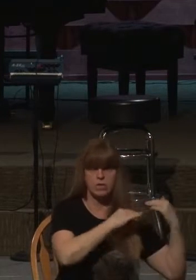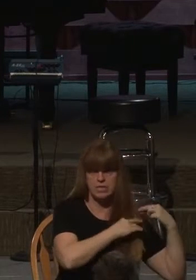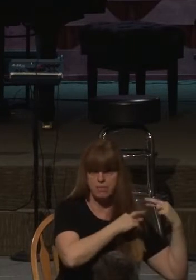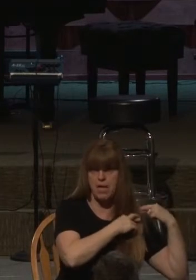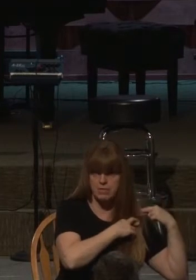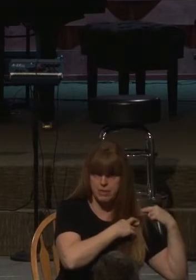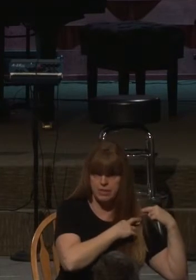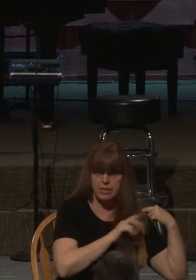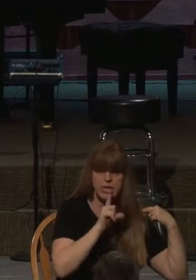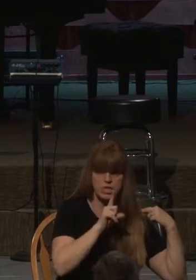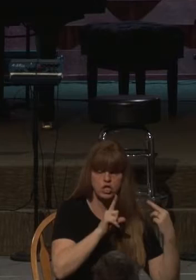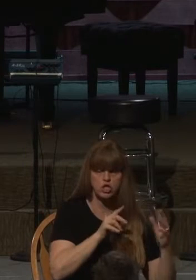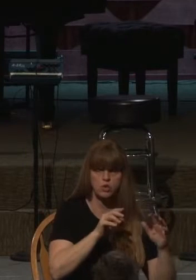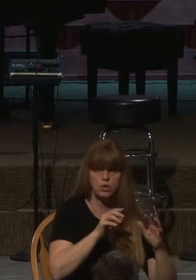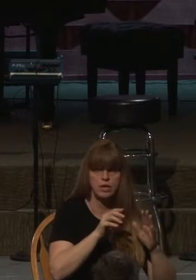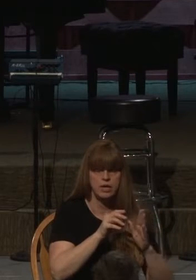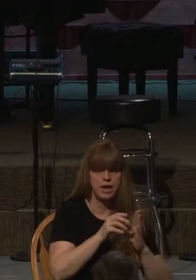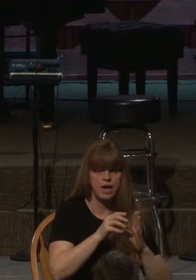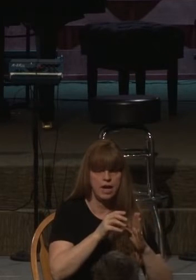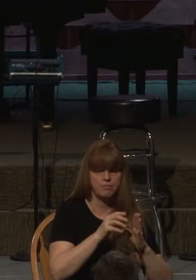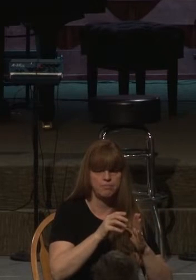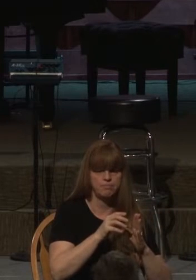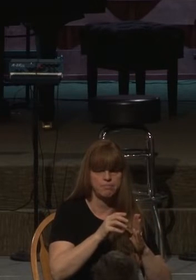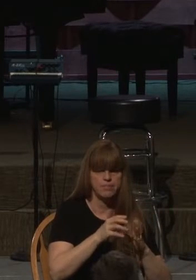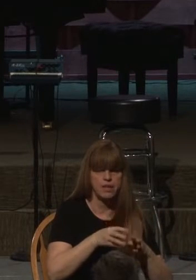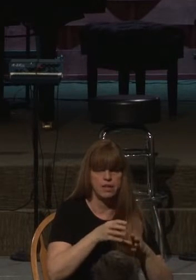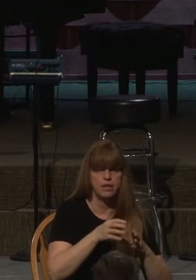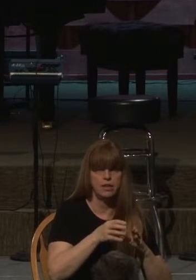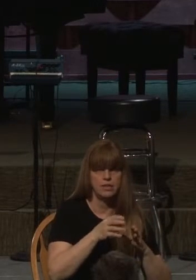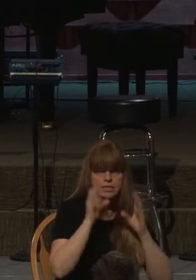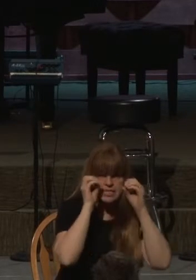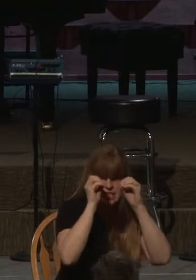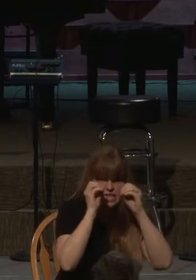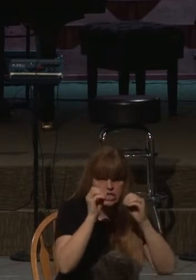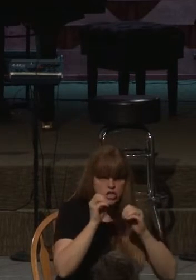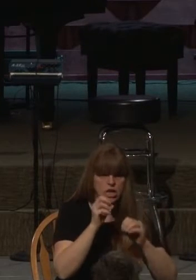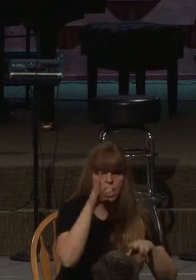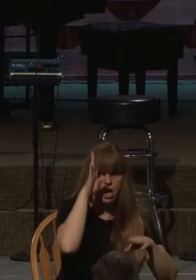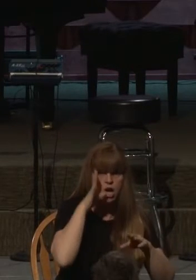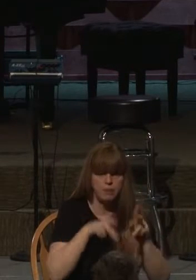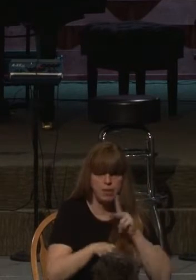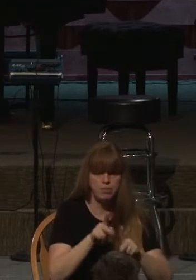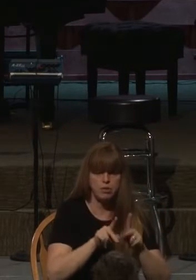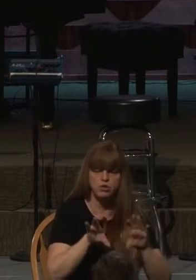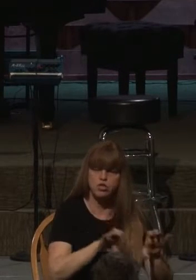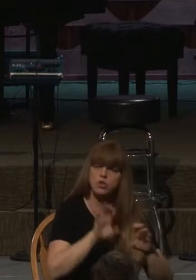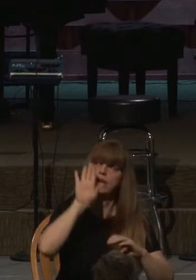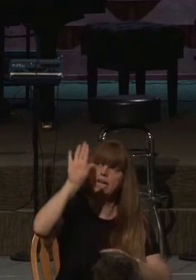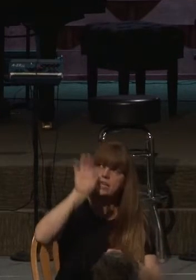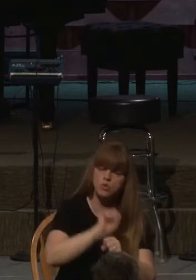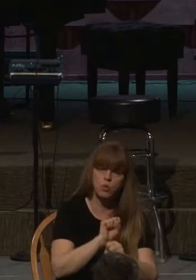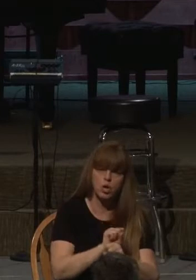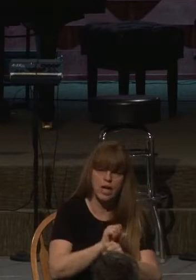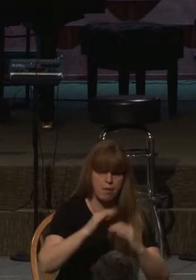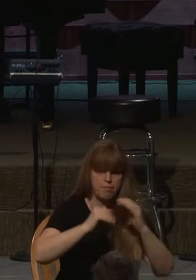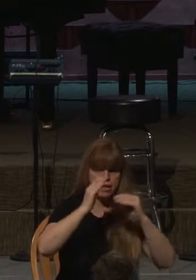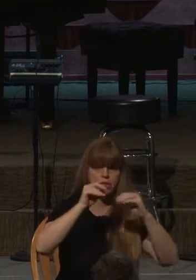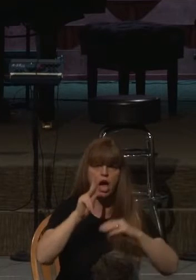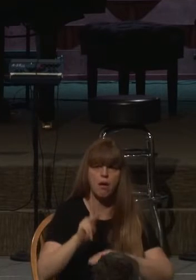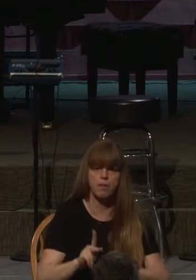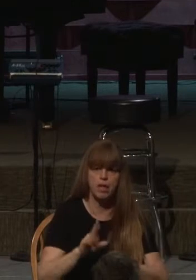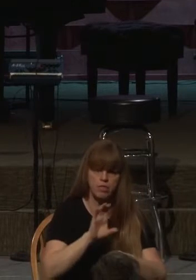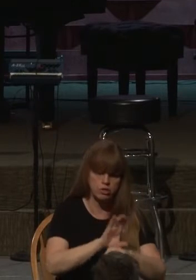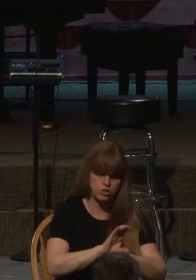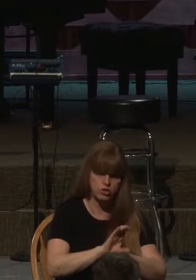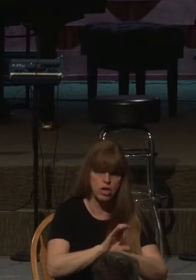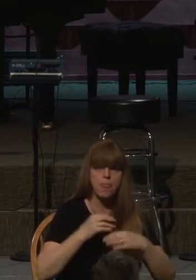to equip God's people to do his work and build up the church, the body of